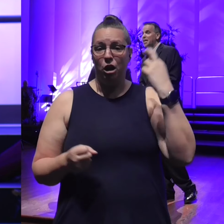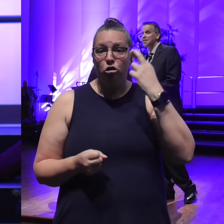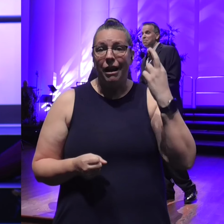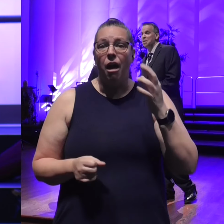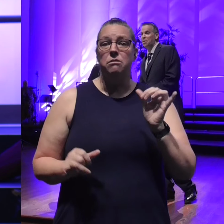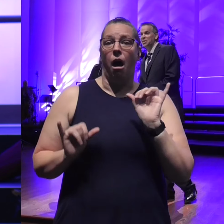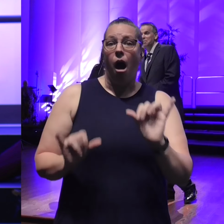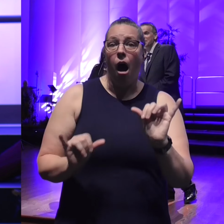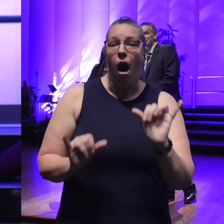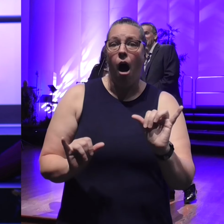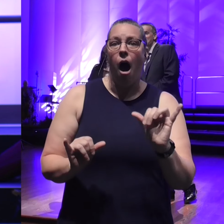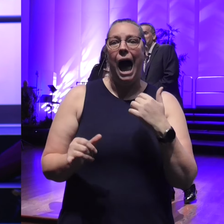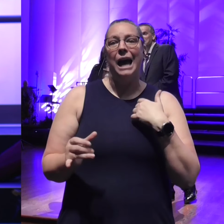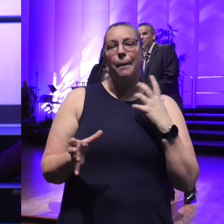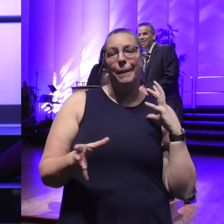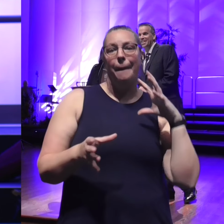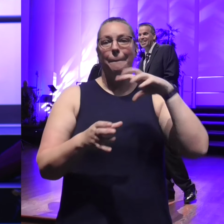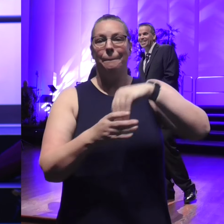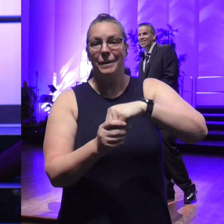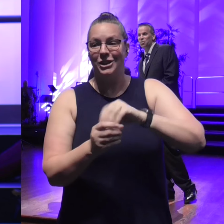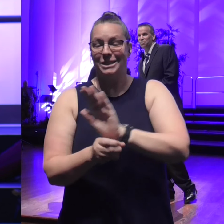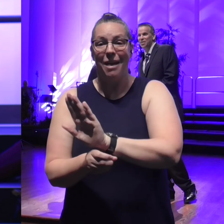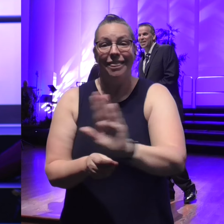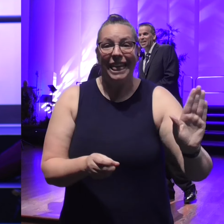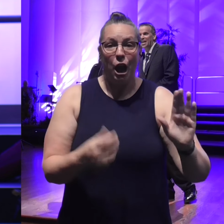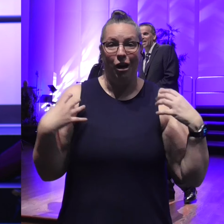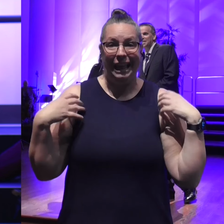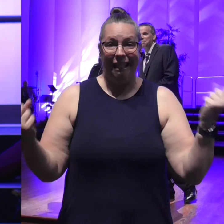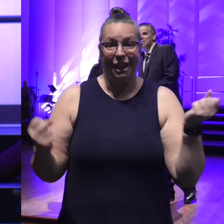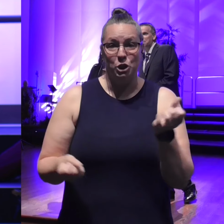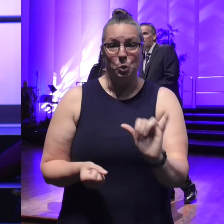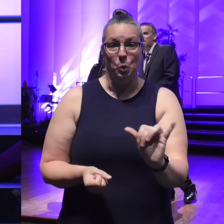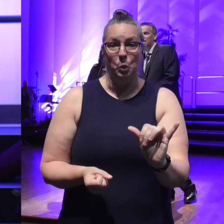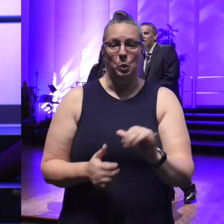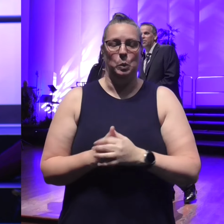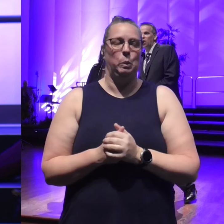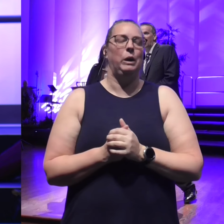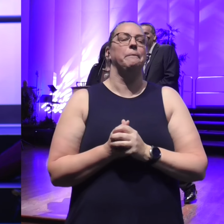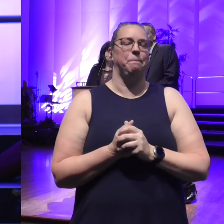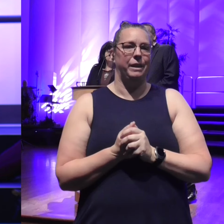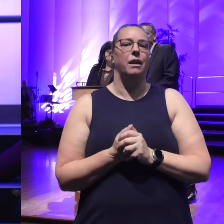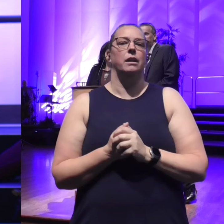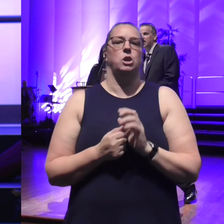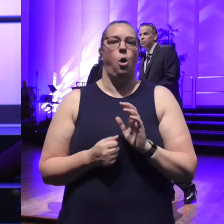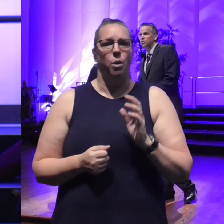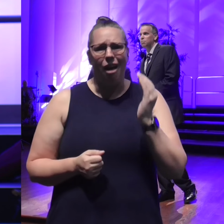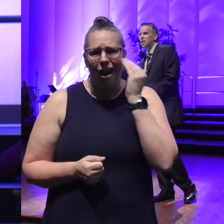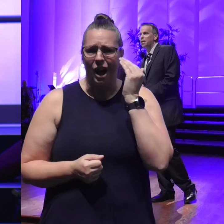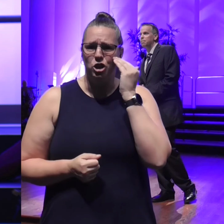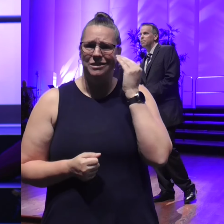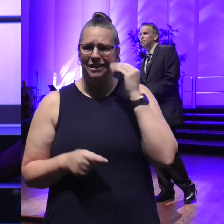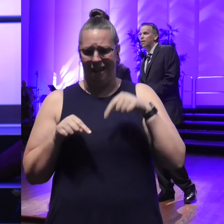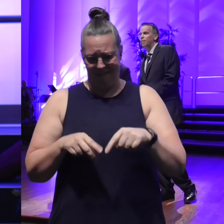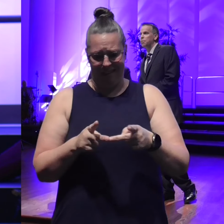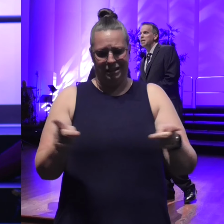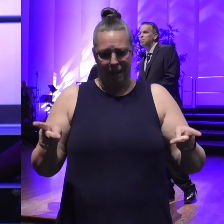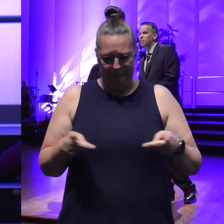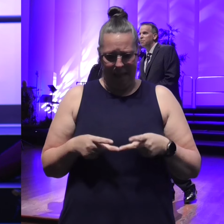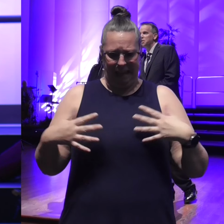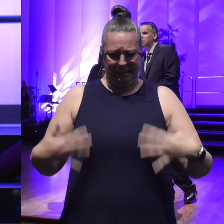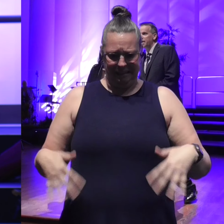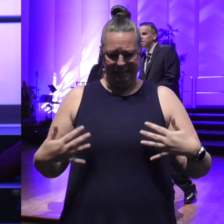God, I get to be a participant in other people's healing too. I get to be a part of the consciousness of this place, which is made up of